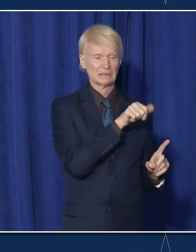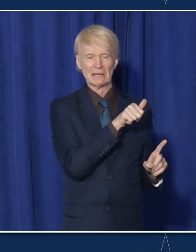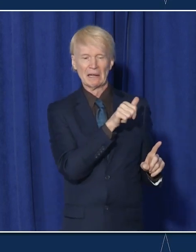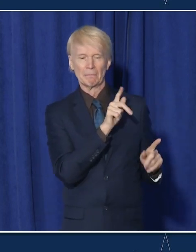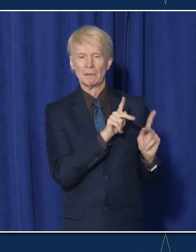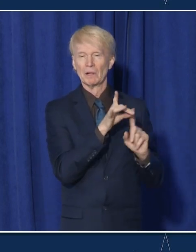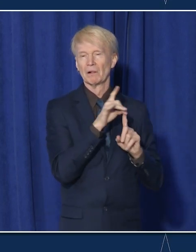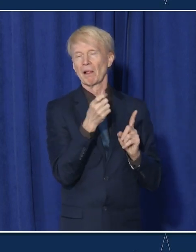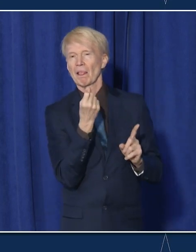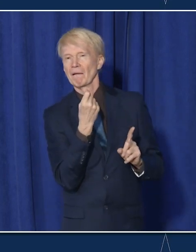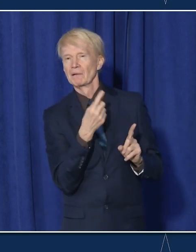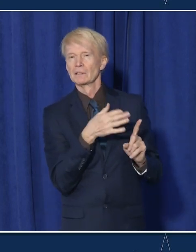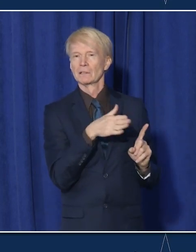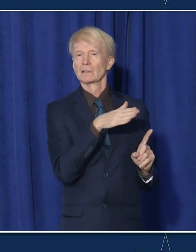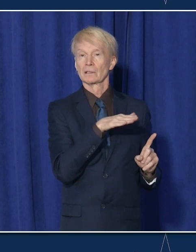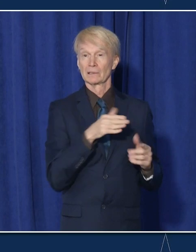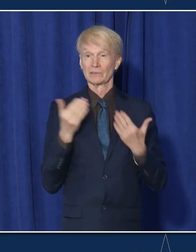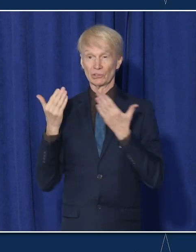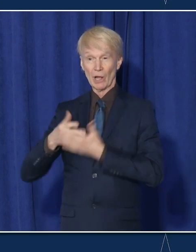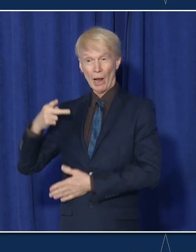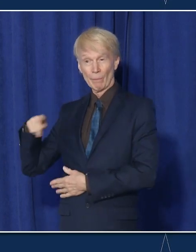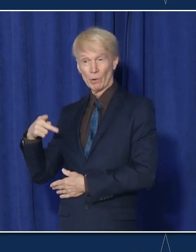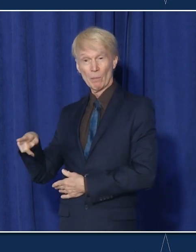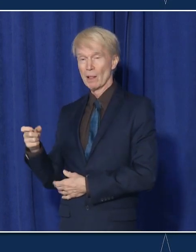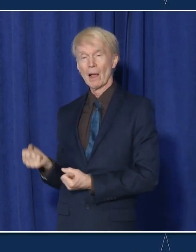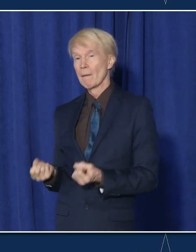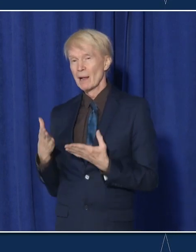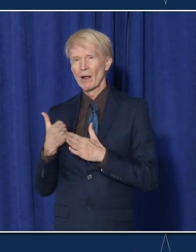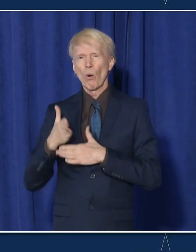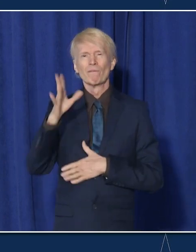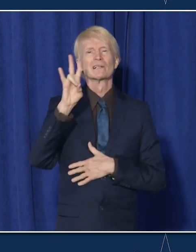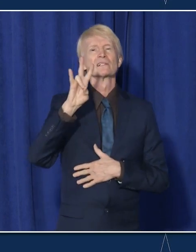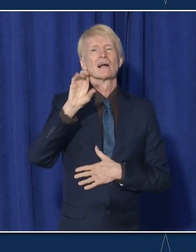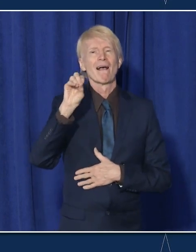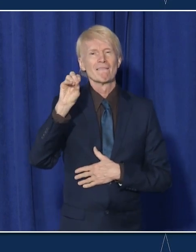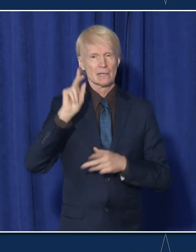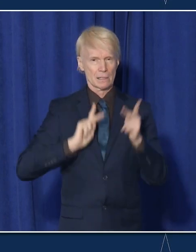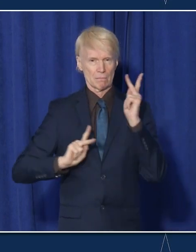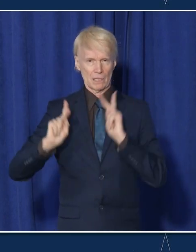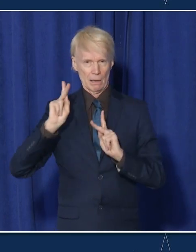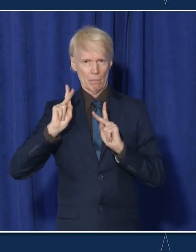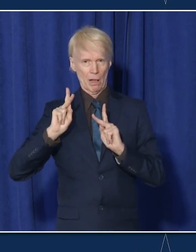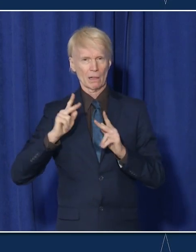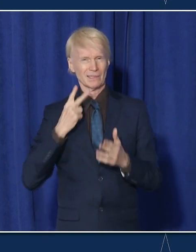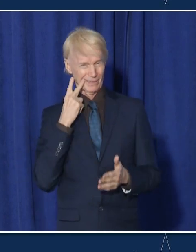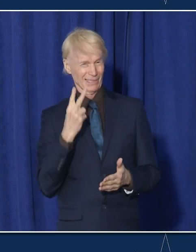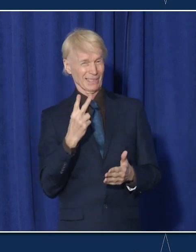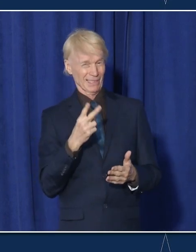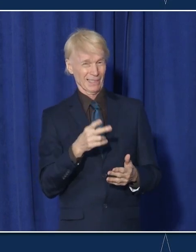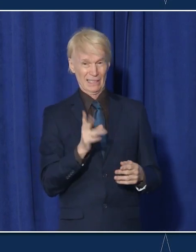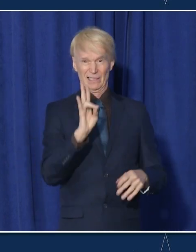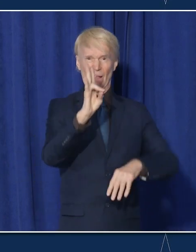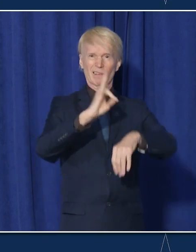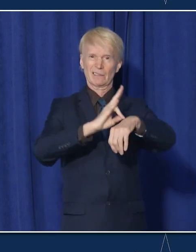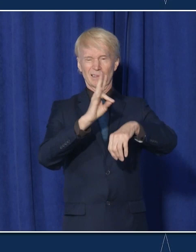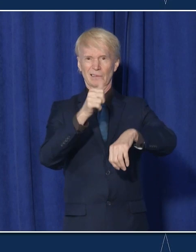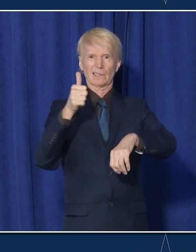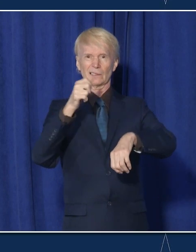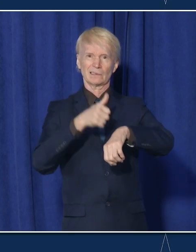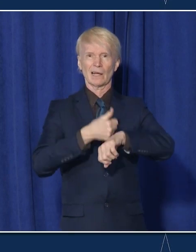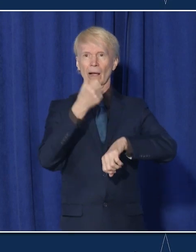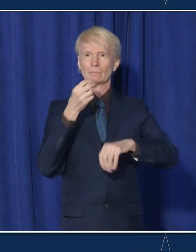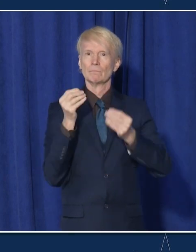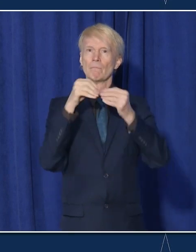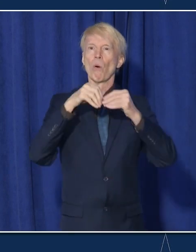range. Those dark purple are over 70. So more than 7 to 10 times corrected for